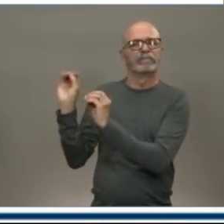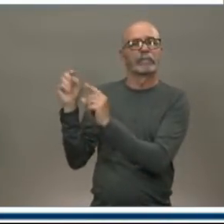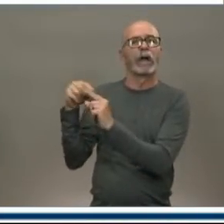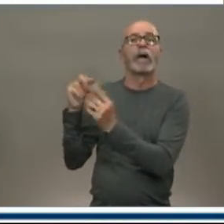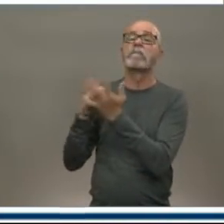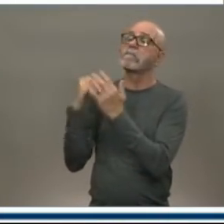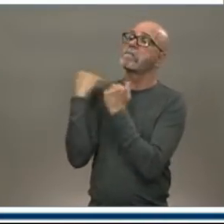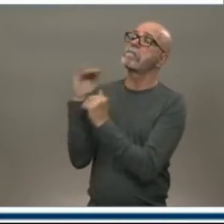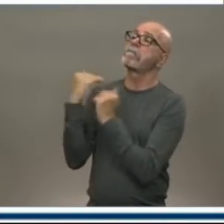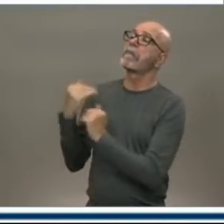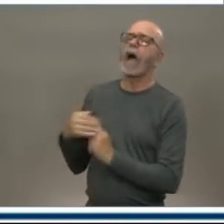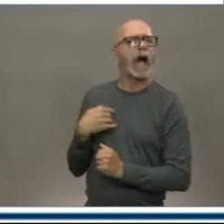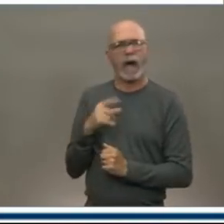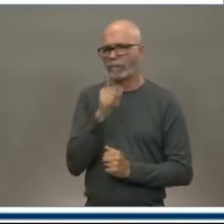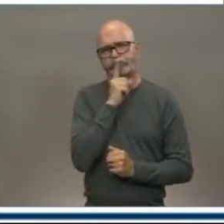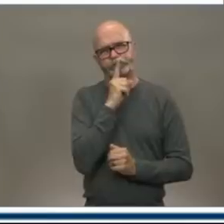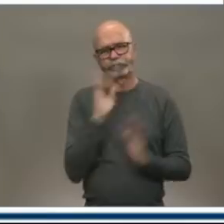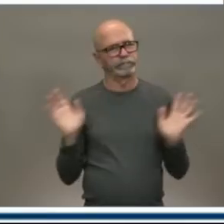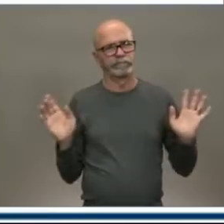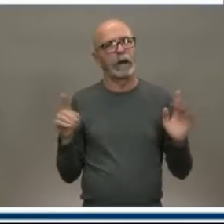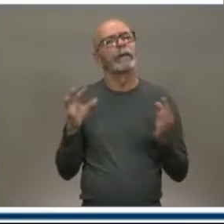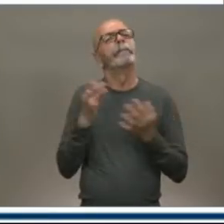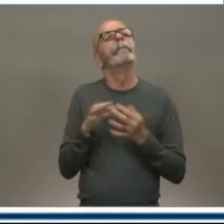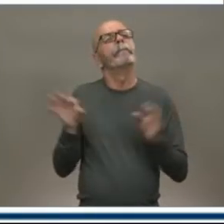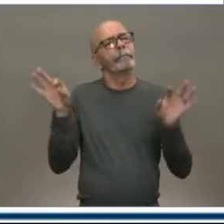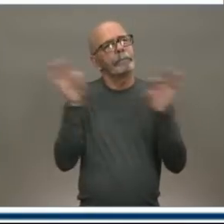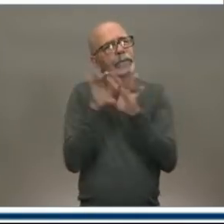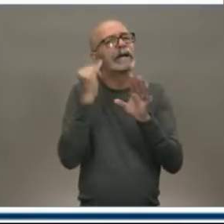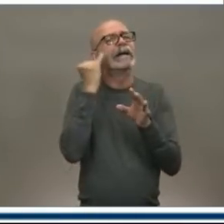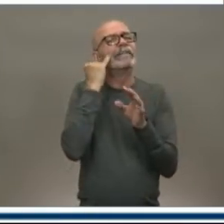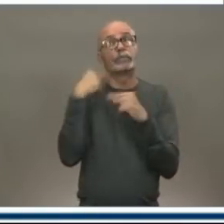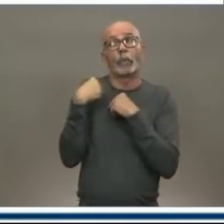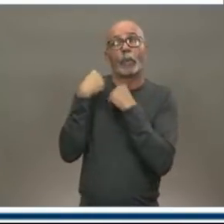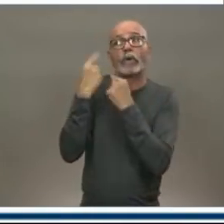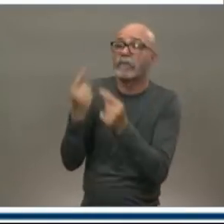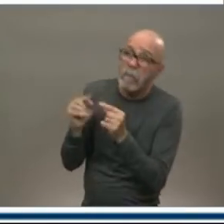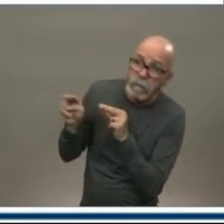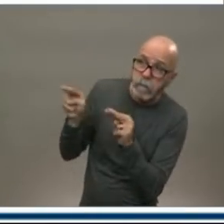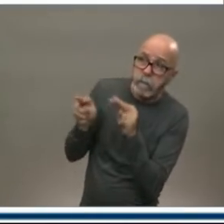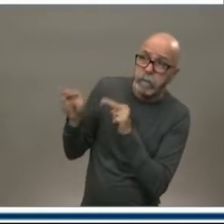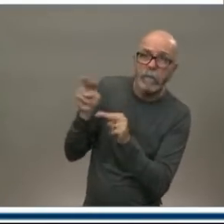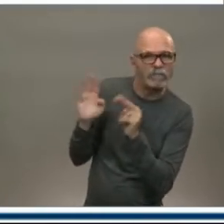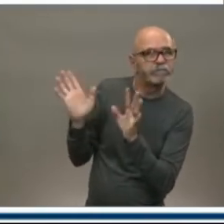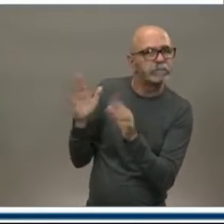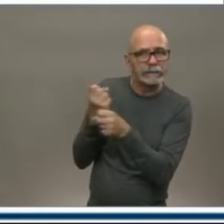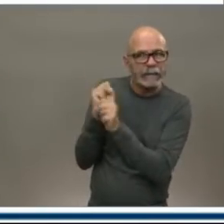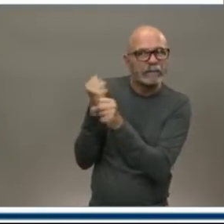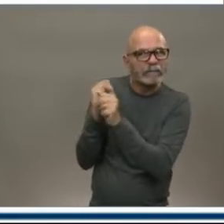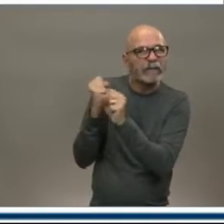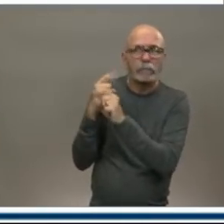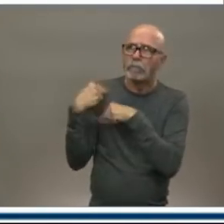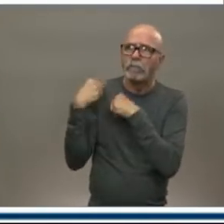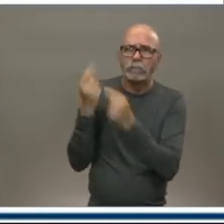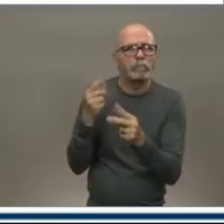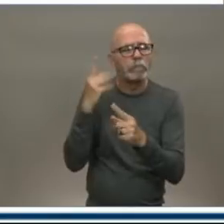just it took us some time to get the right things in place to keep the necessary level of safety as we let more community members in a